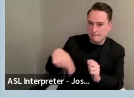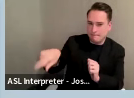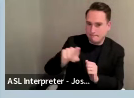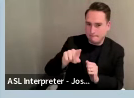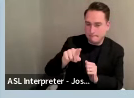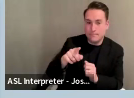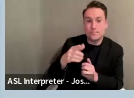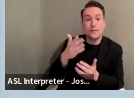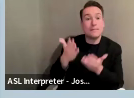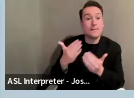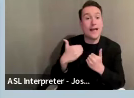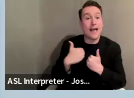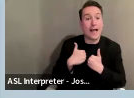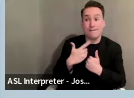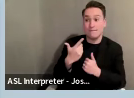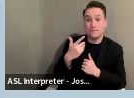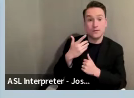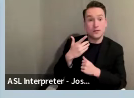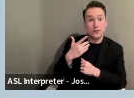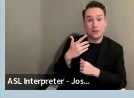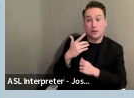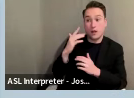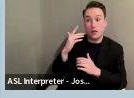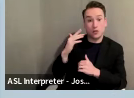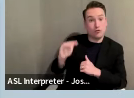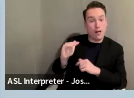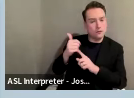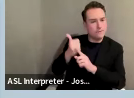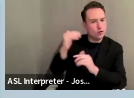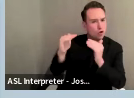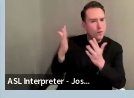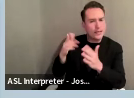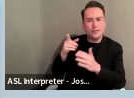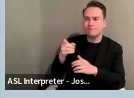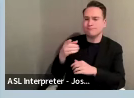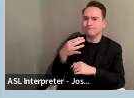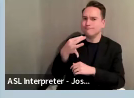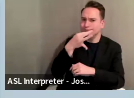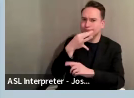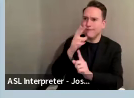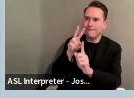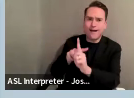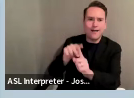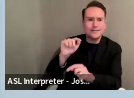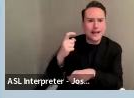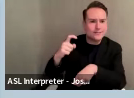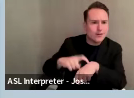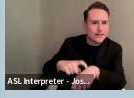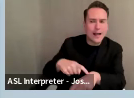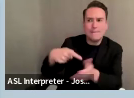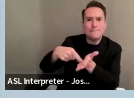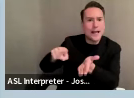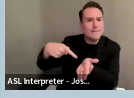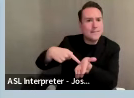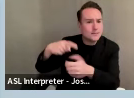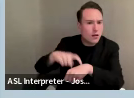have an adult child who is great at filing their taxes on time and paying their bills on time. So that might be a really